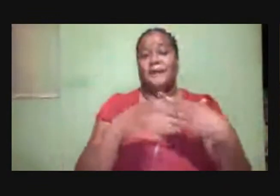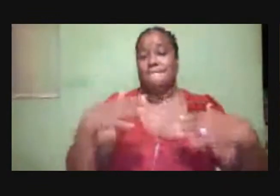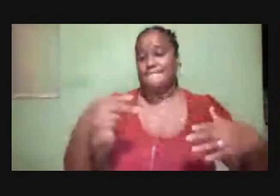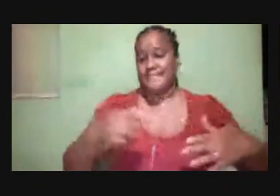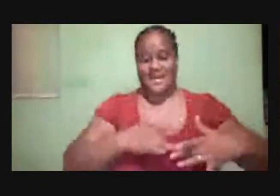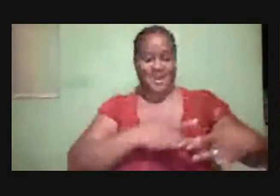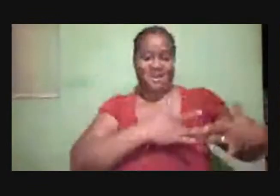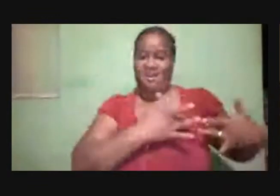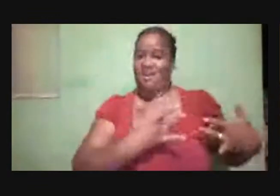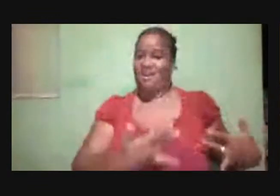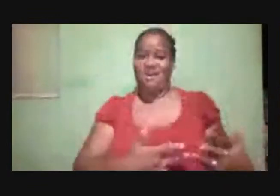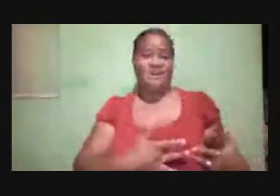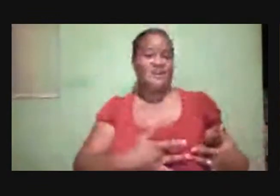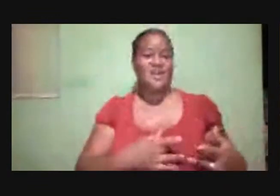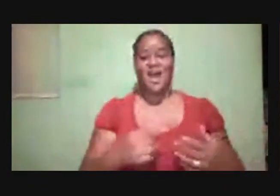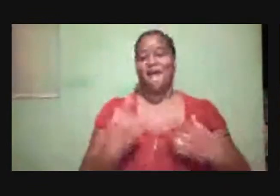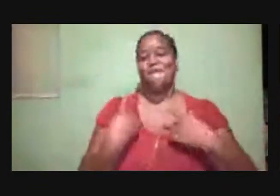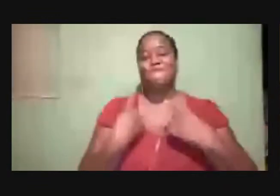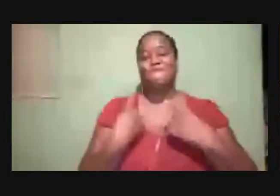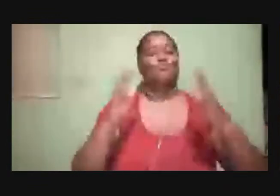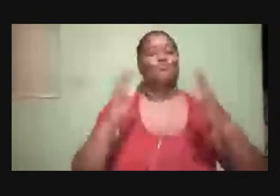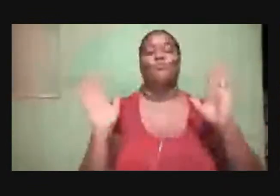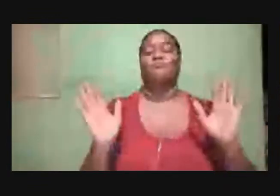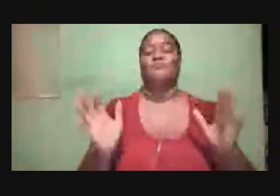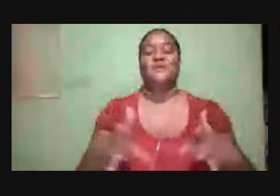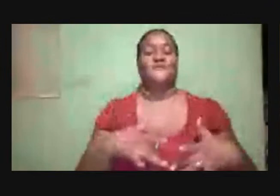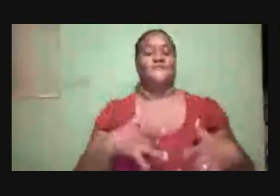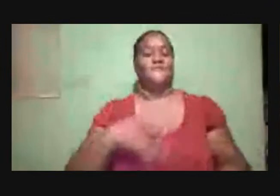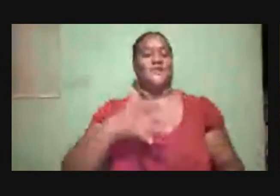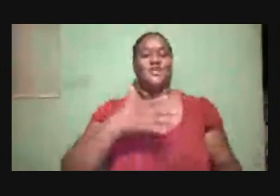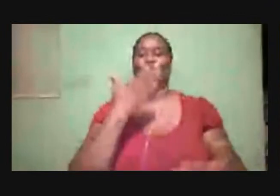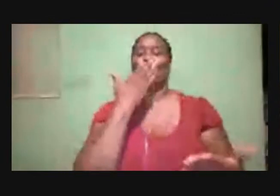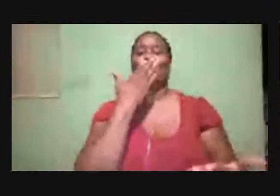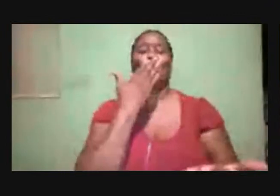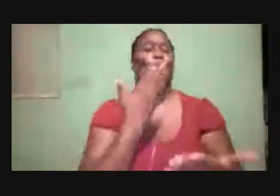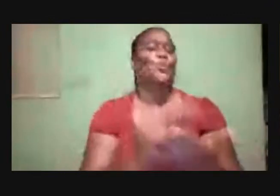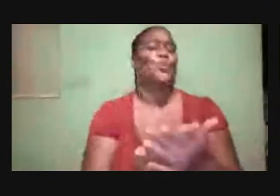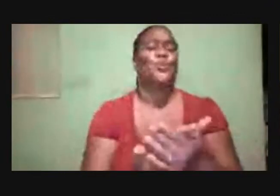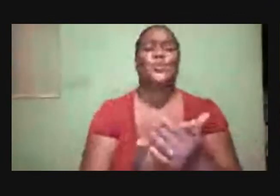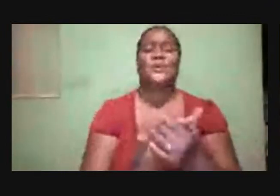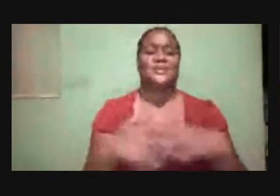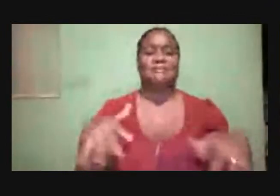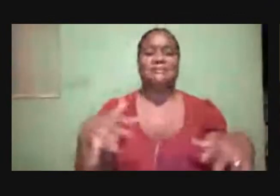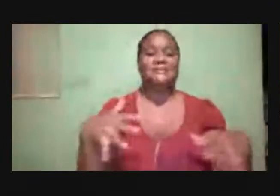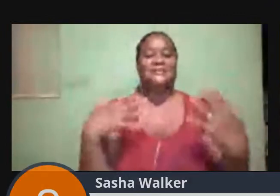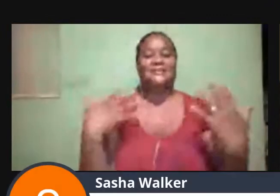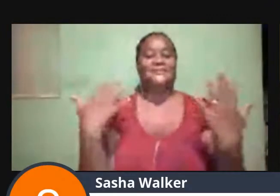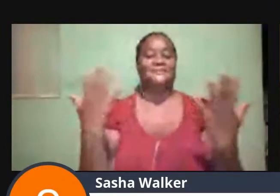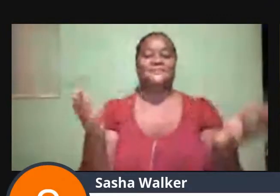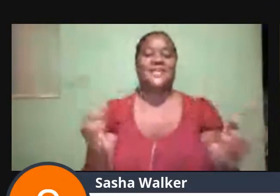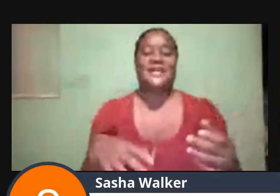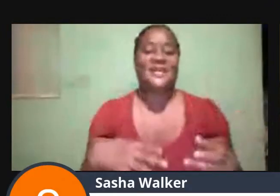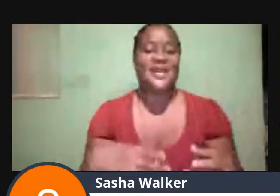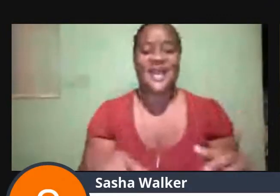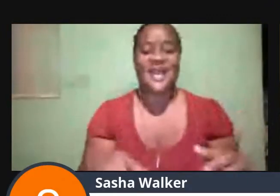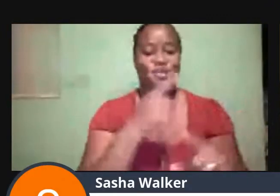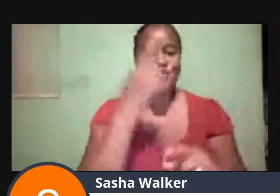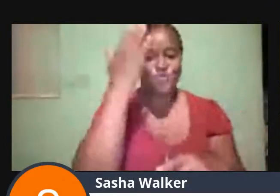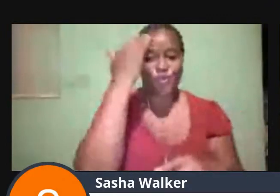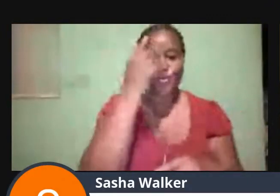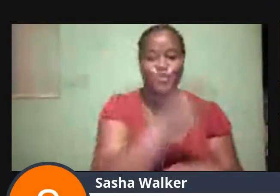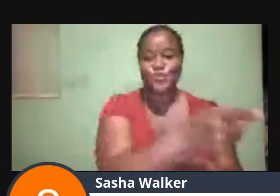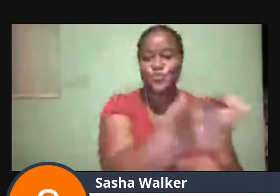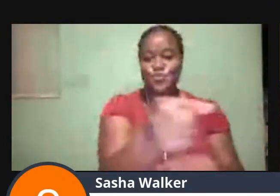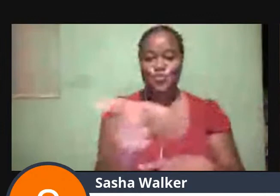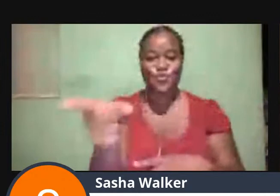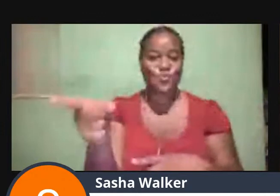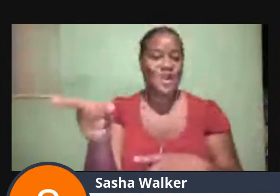has been watered. And I'm sure that many persons across the length and breadth of Jamaica. And even